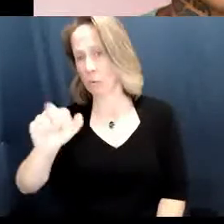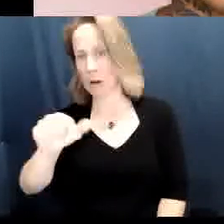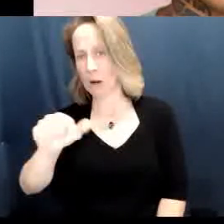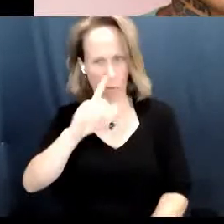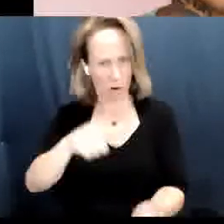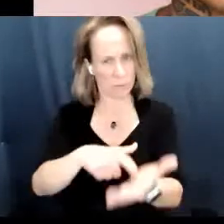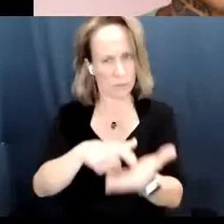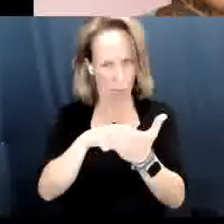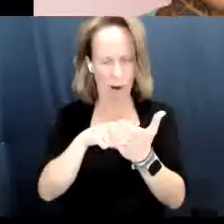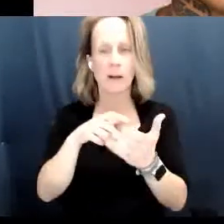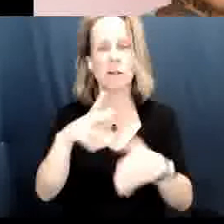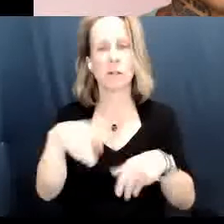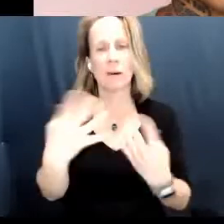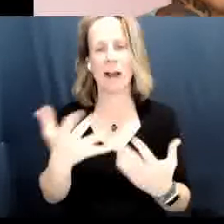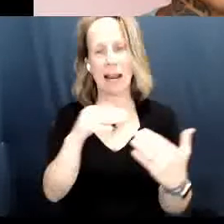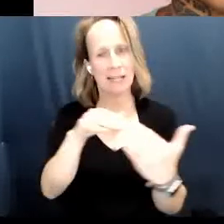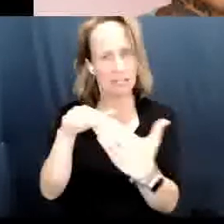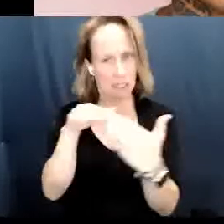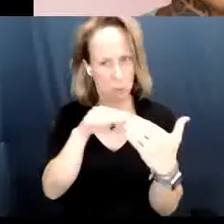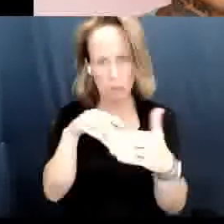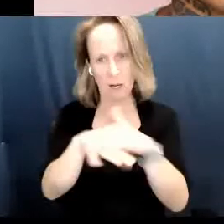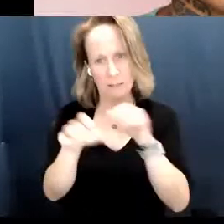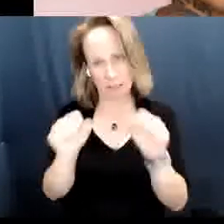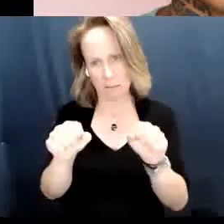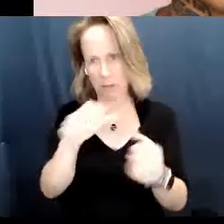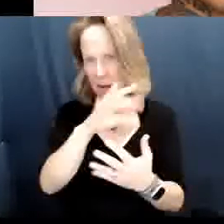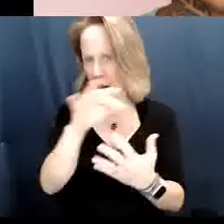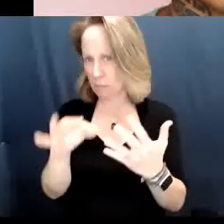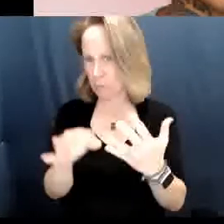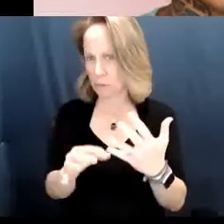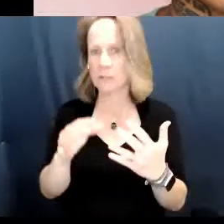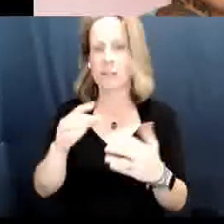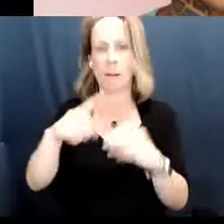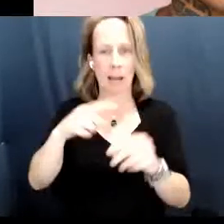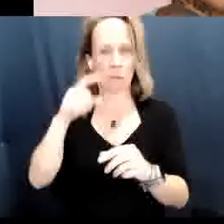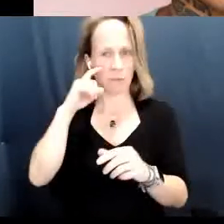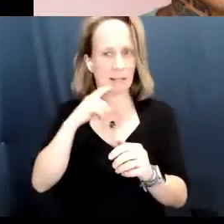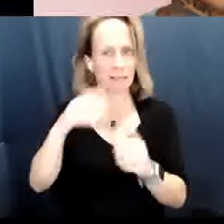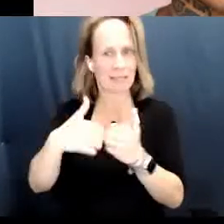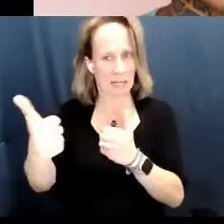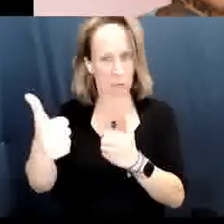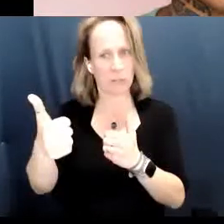and equitable service options when it comes to sex-segregated services.